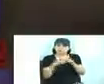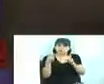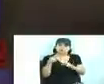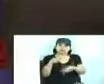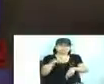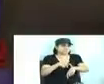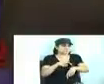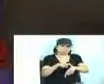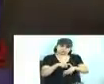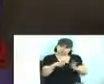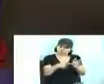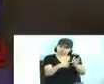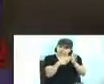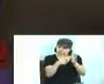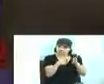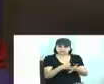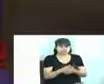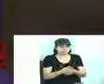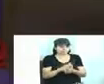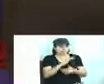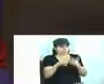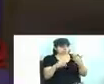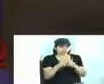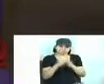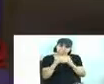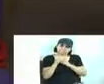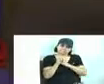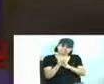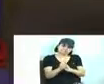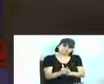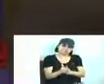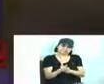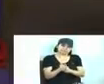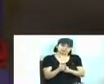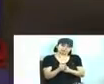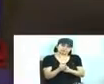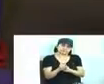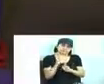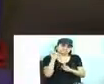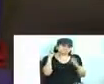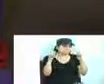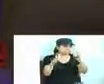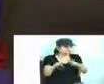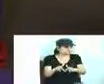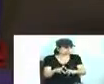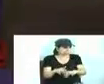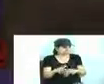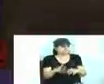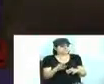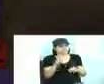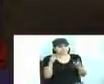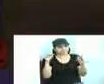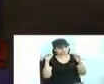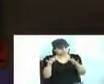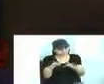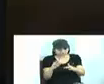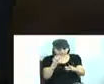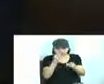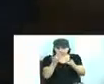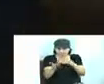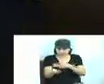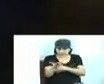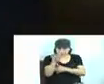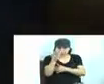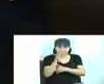better be there. And so we all complied. And so we gathered at breakfast, and we all talked with this